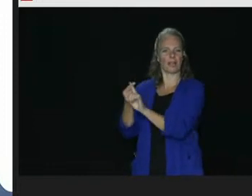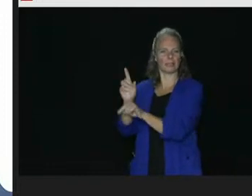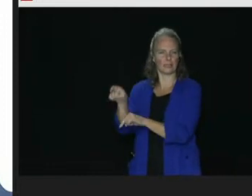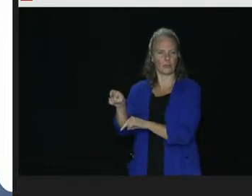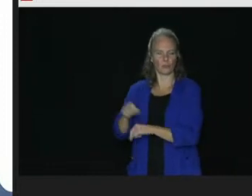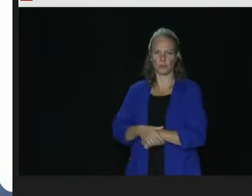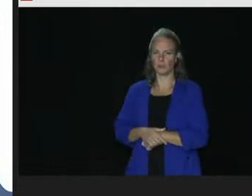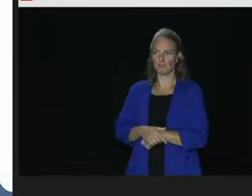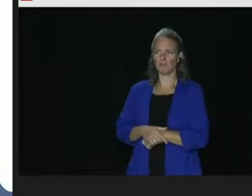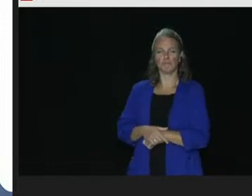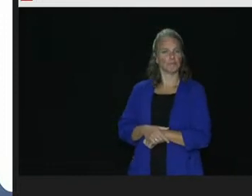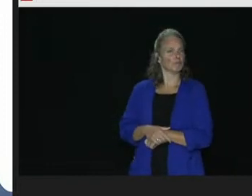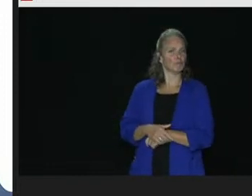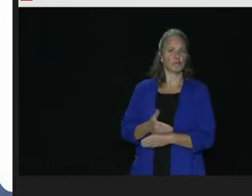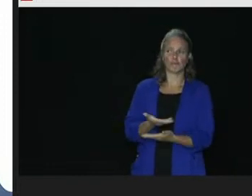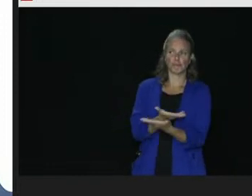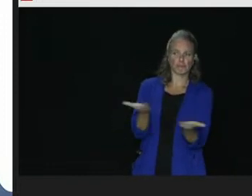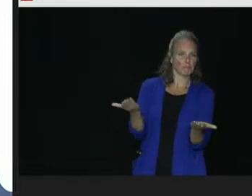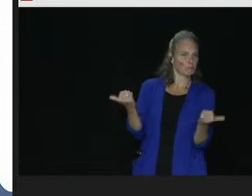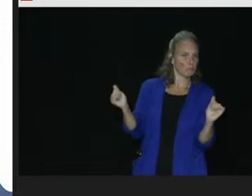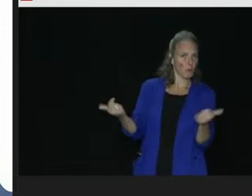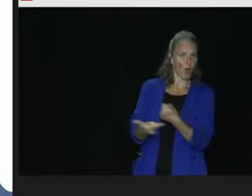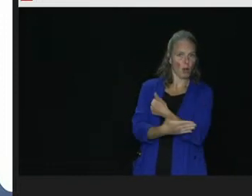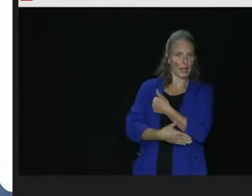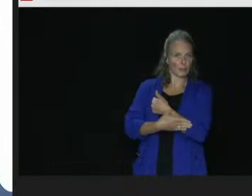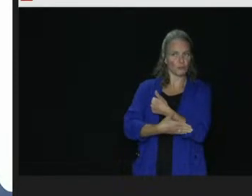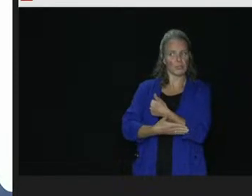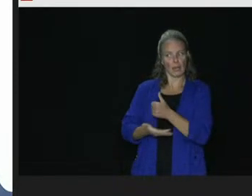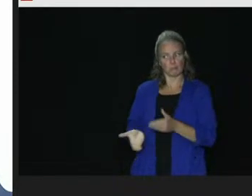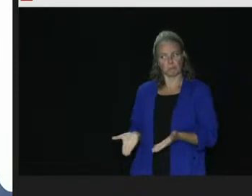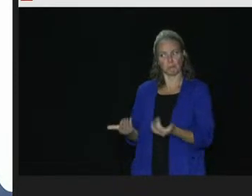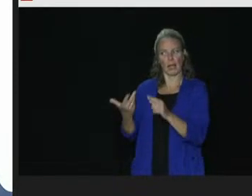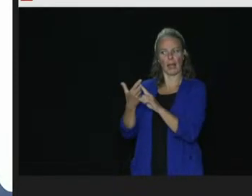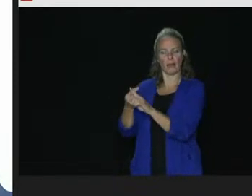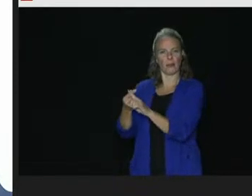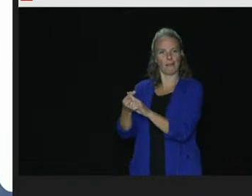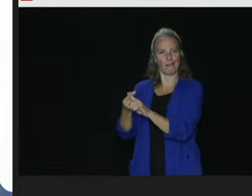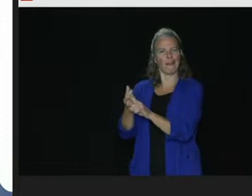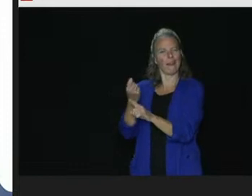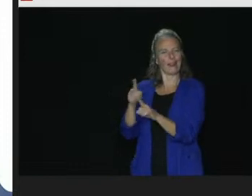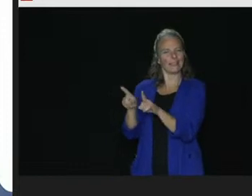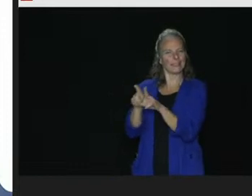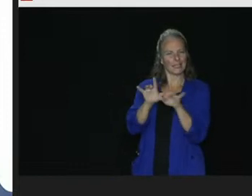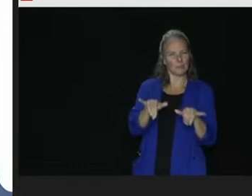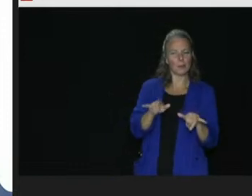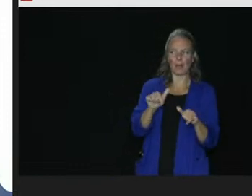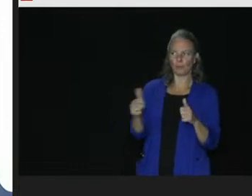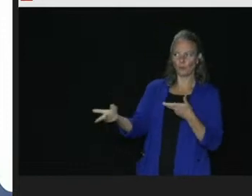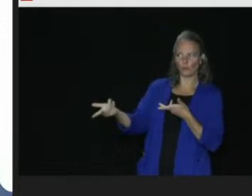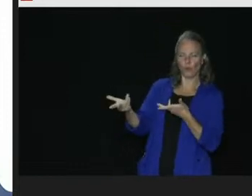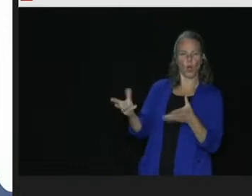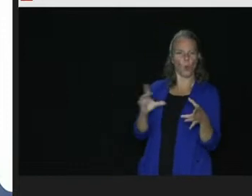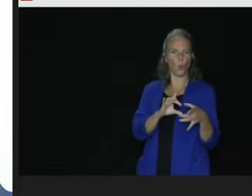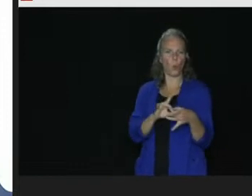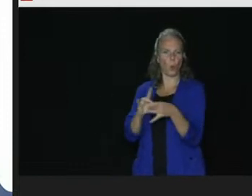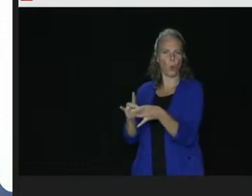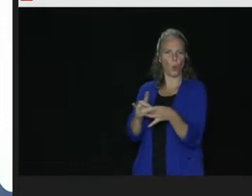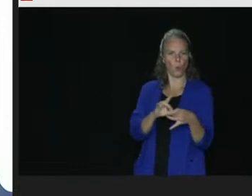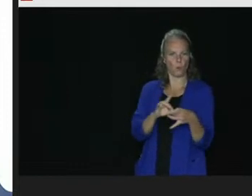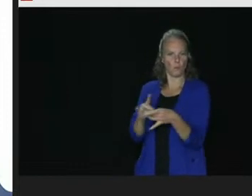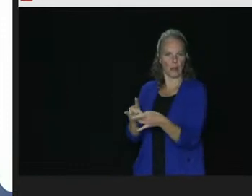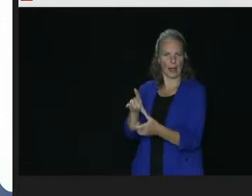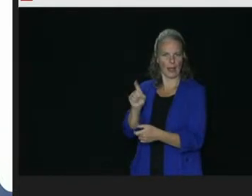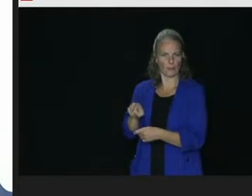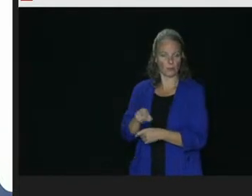every country, but it also goes for cooperation between countries. I believe that Canada contributes to